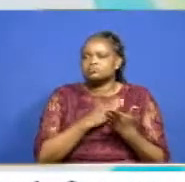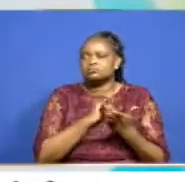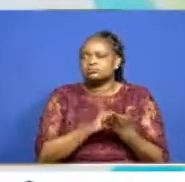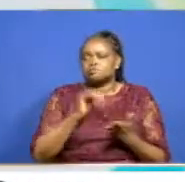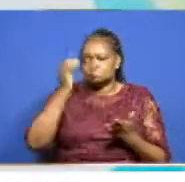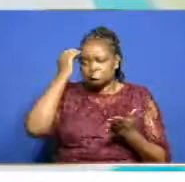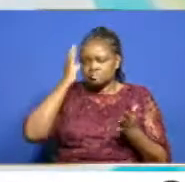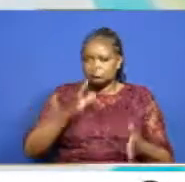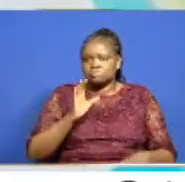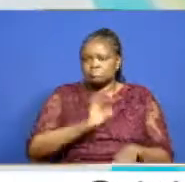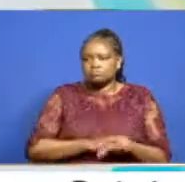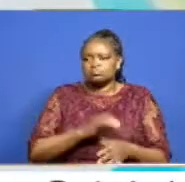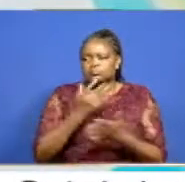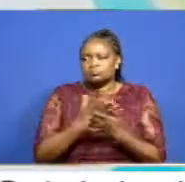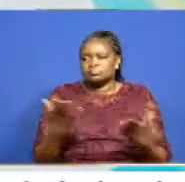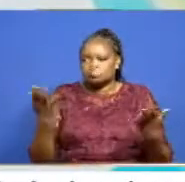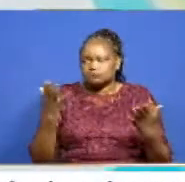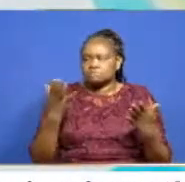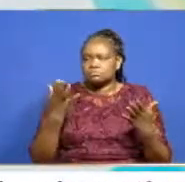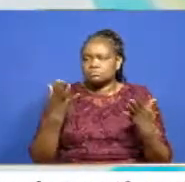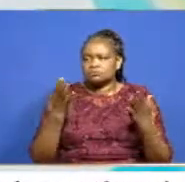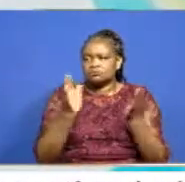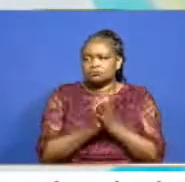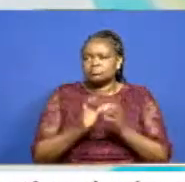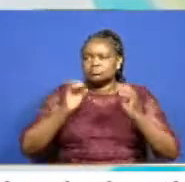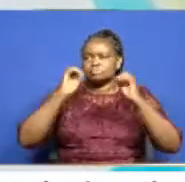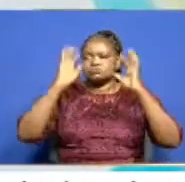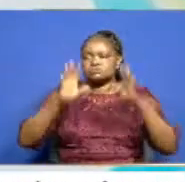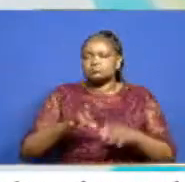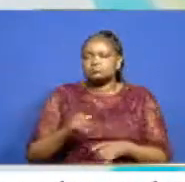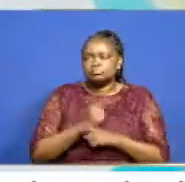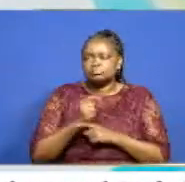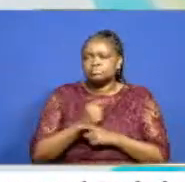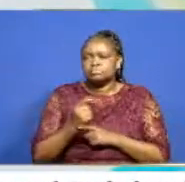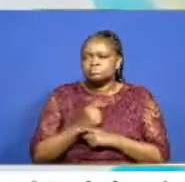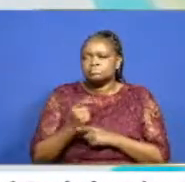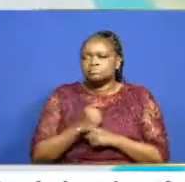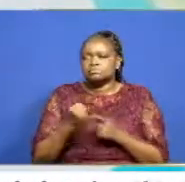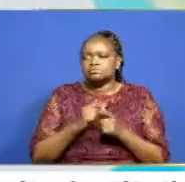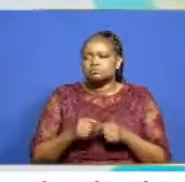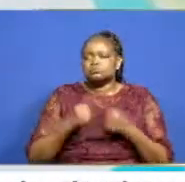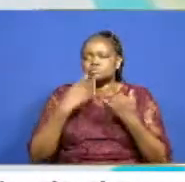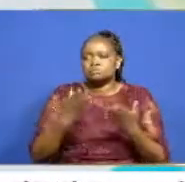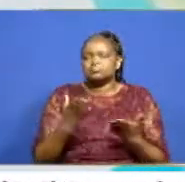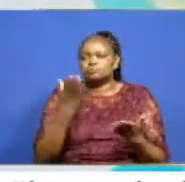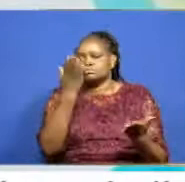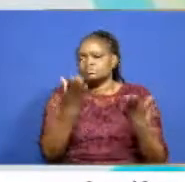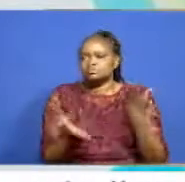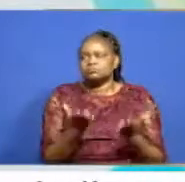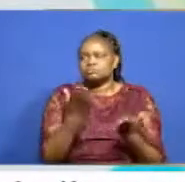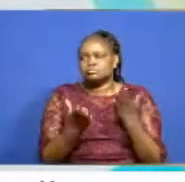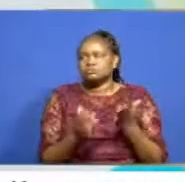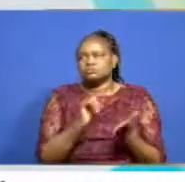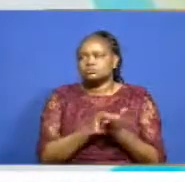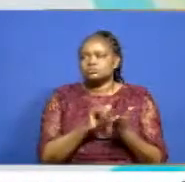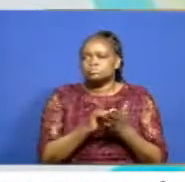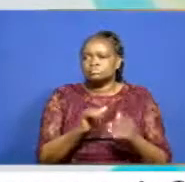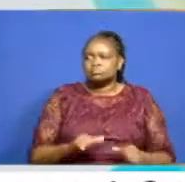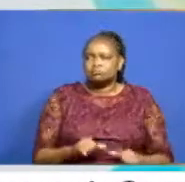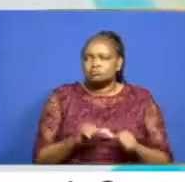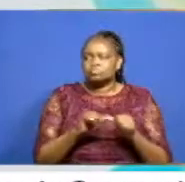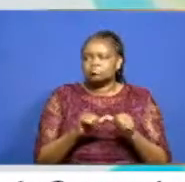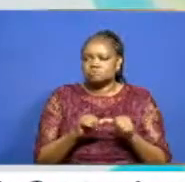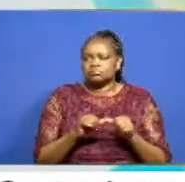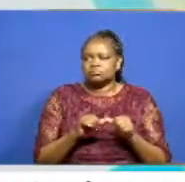get content, get teacher training, and also provide some level of assessment so that we can keep our teachers